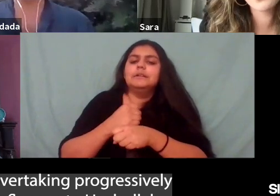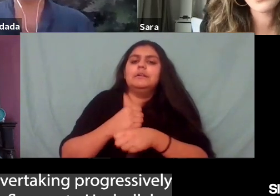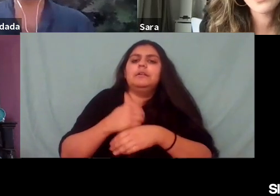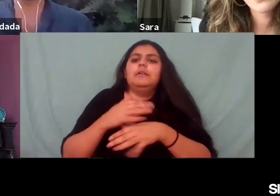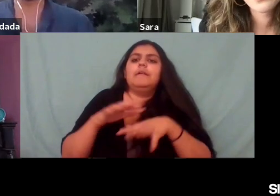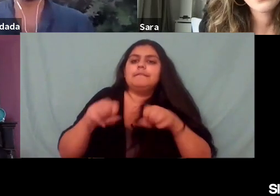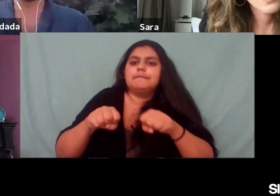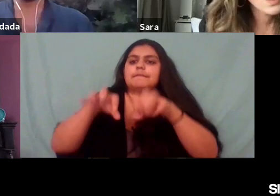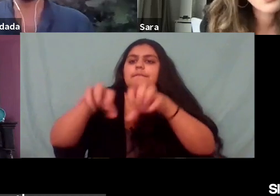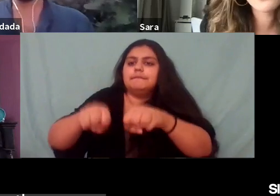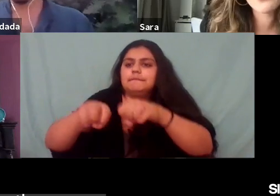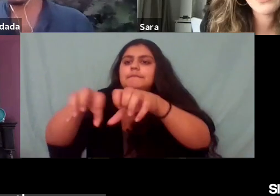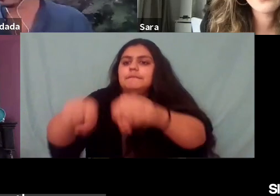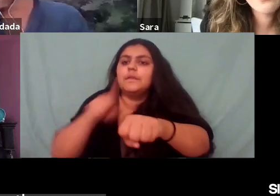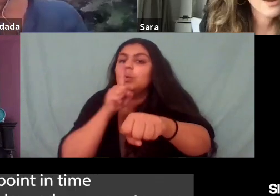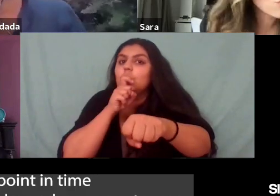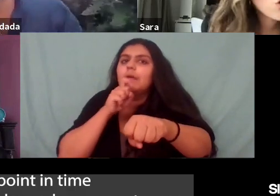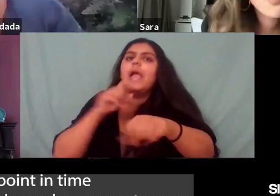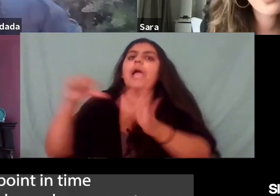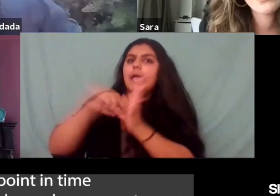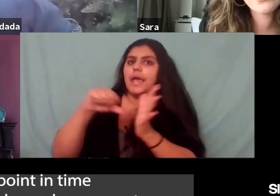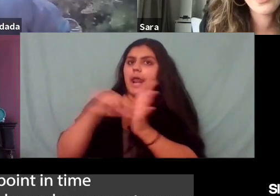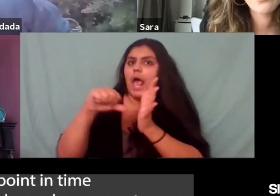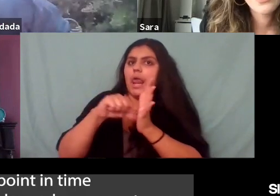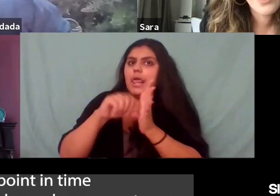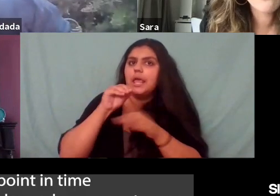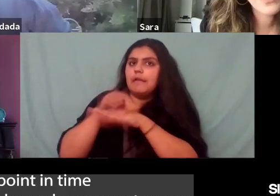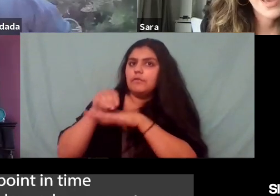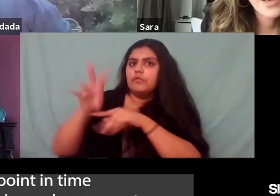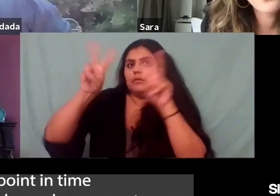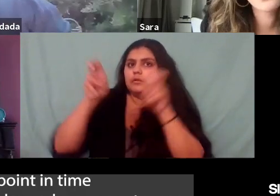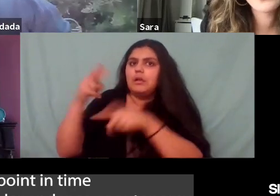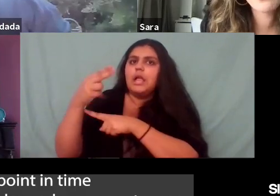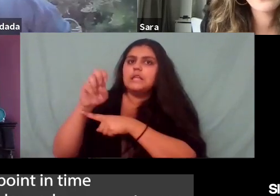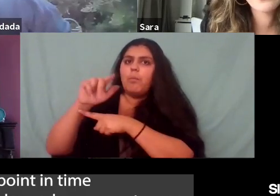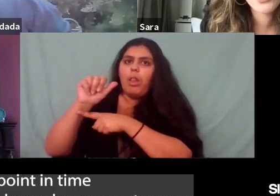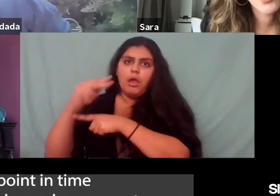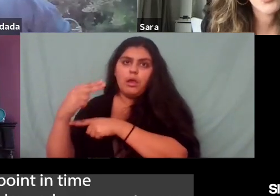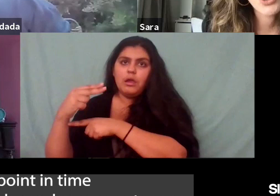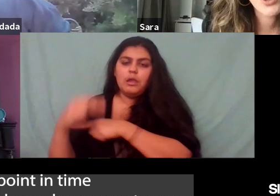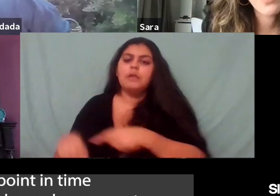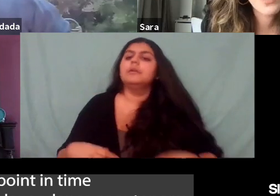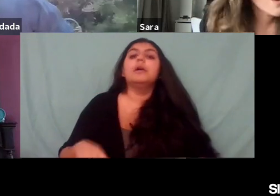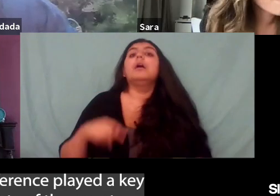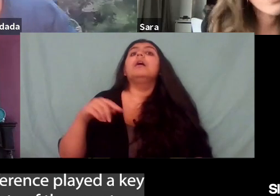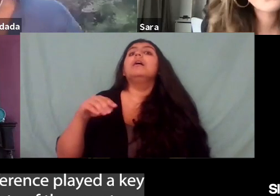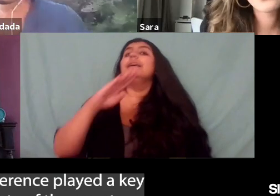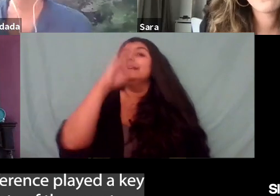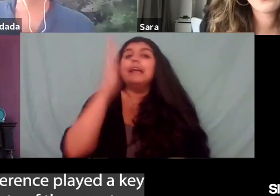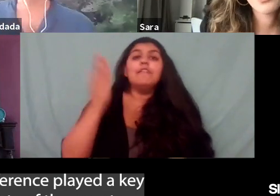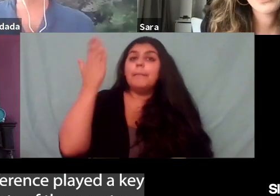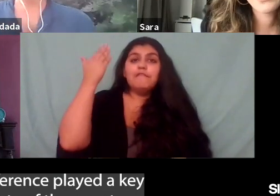through Hezbollah, through other means. At no point in time have we had true independence or autonomy.